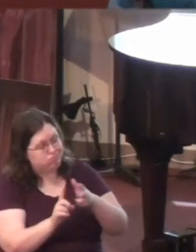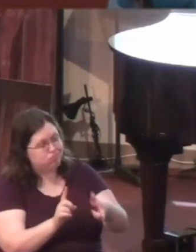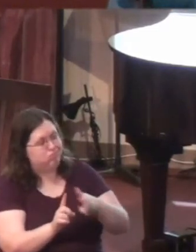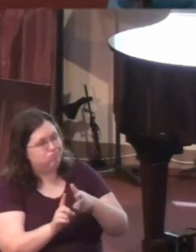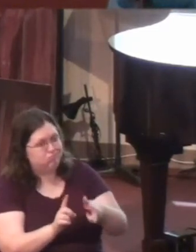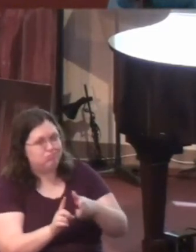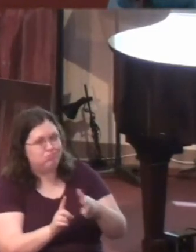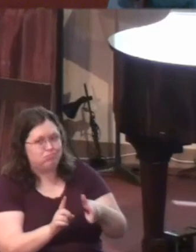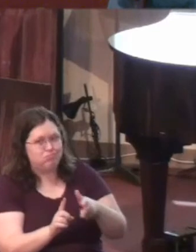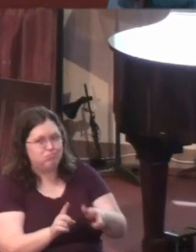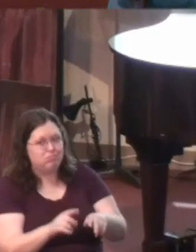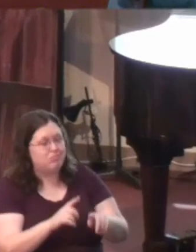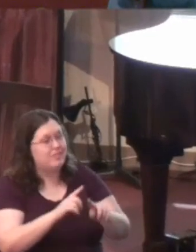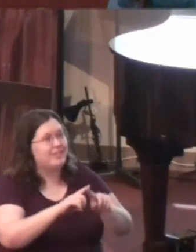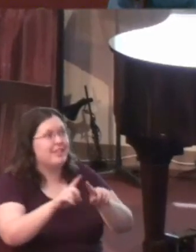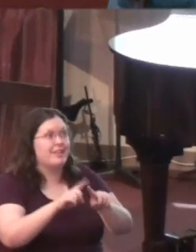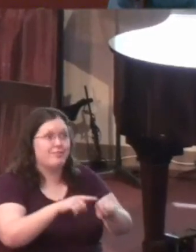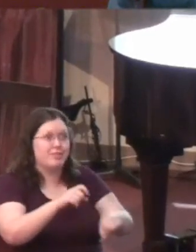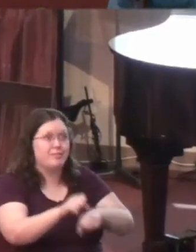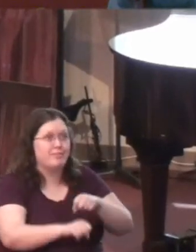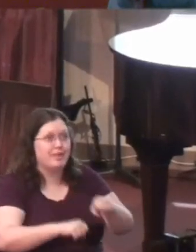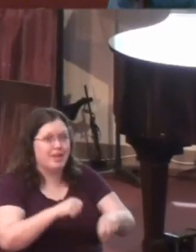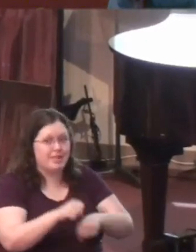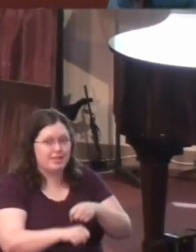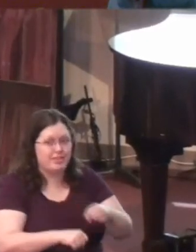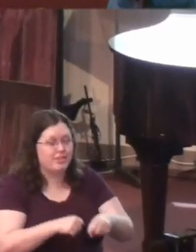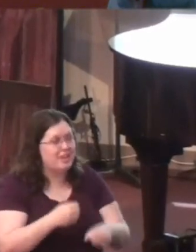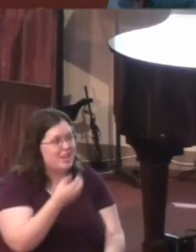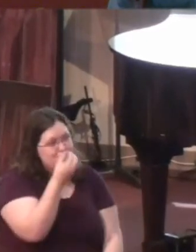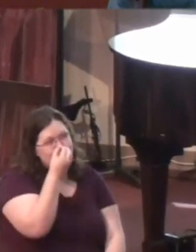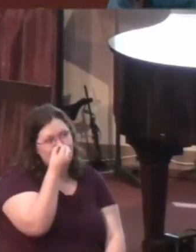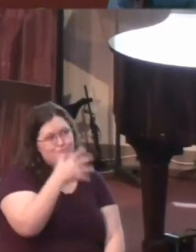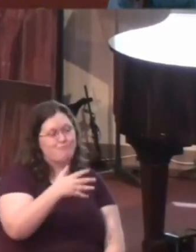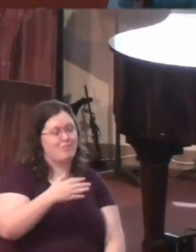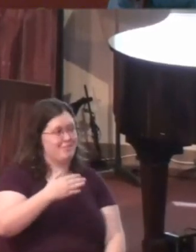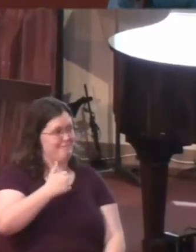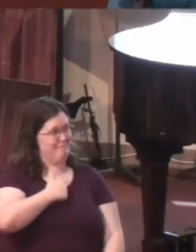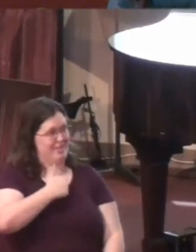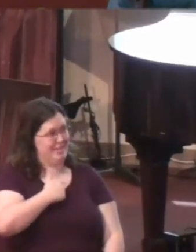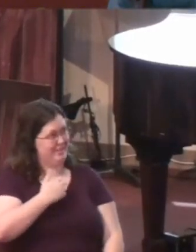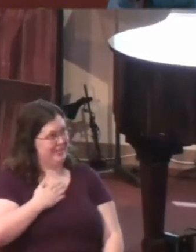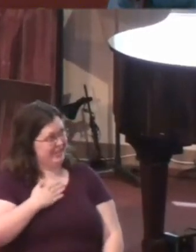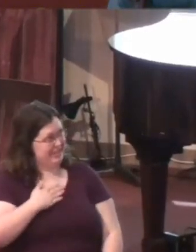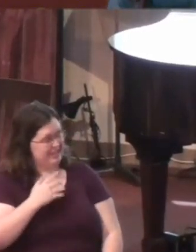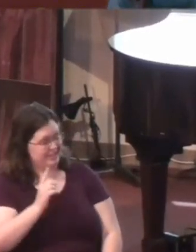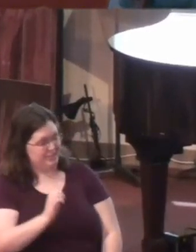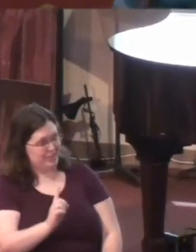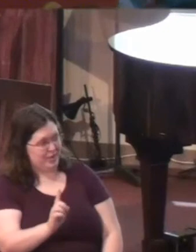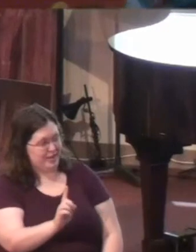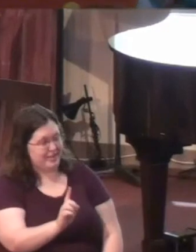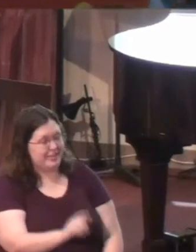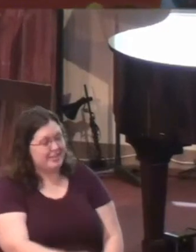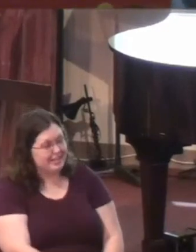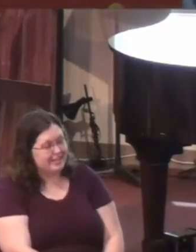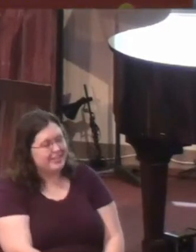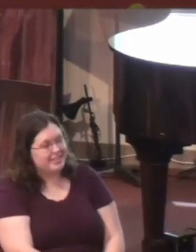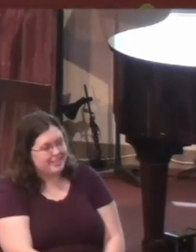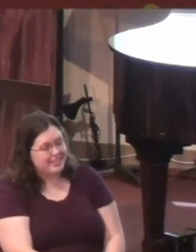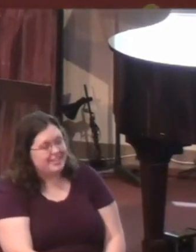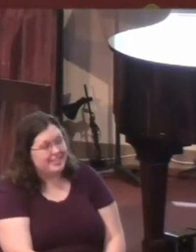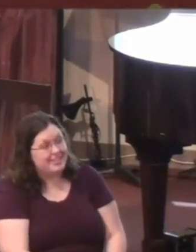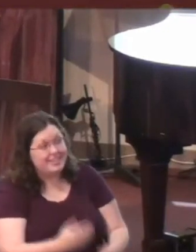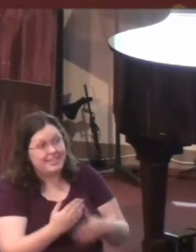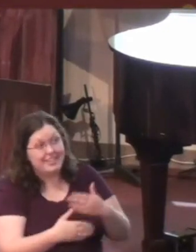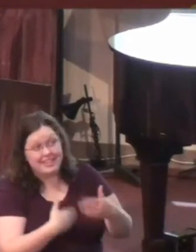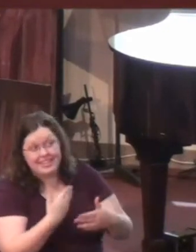about all of these different bikers and not caring about my pedestrianhood and oh, woe is me. And then I